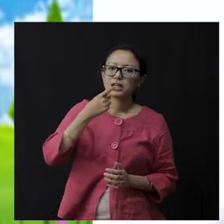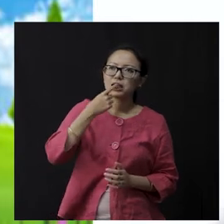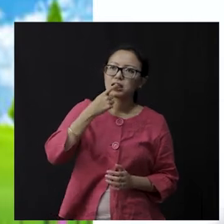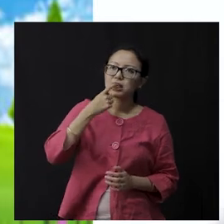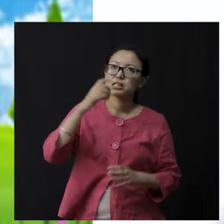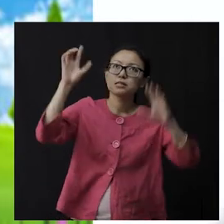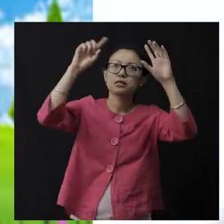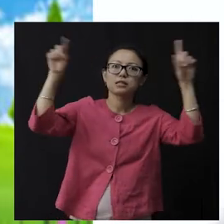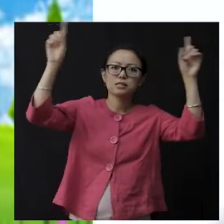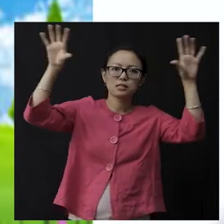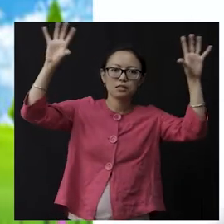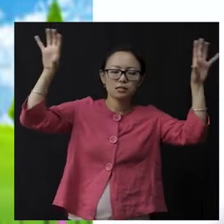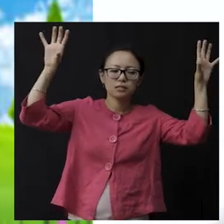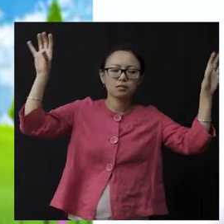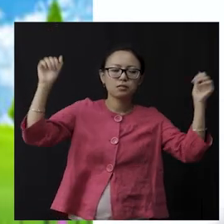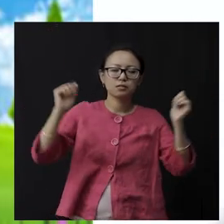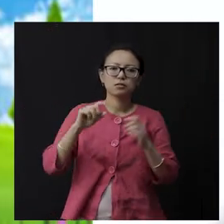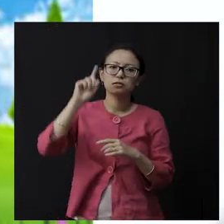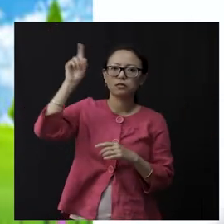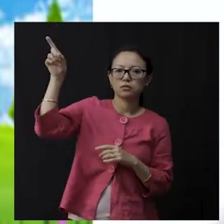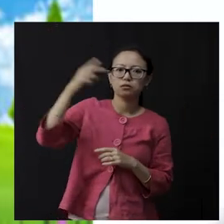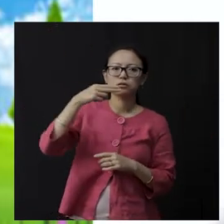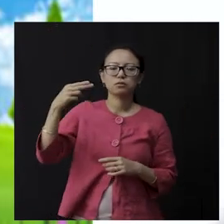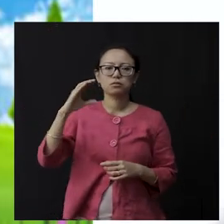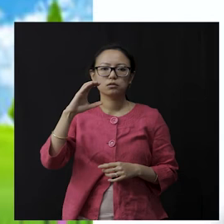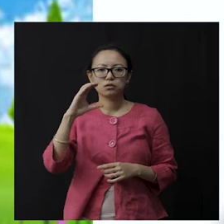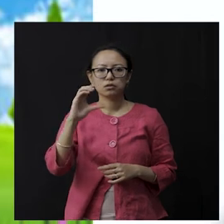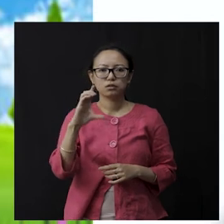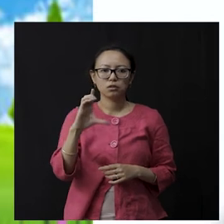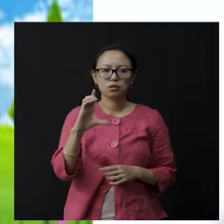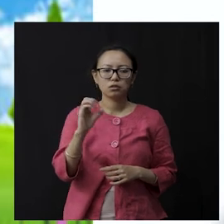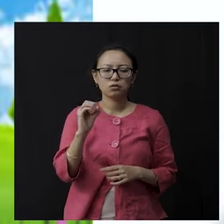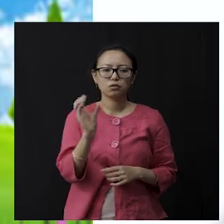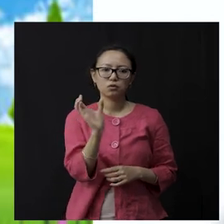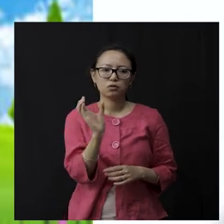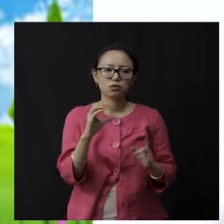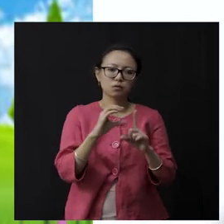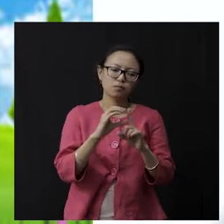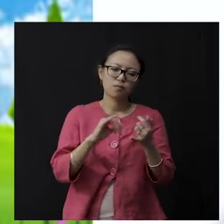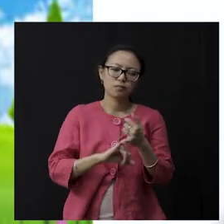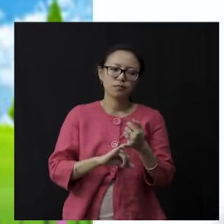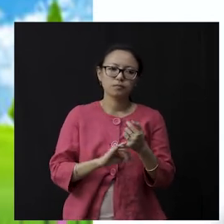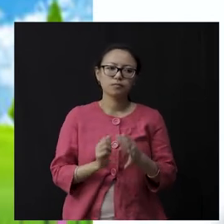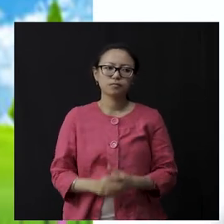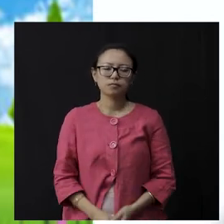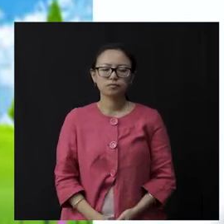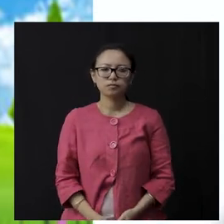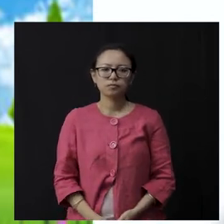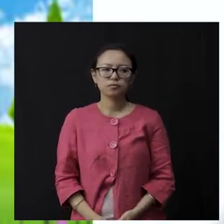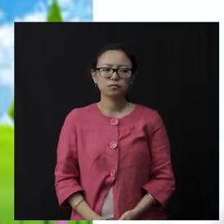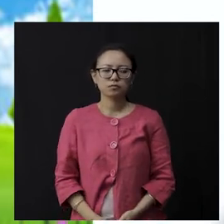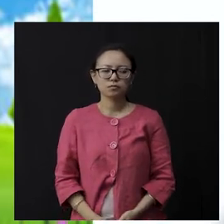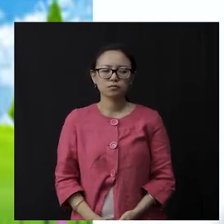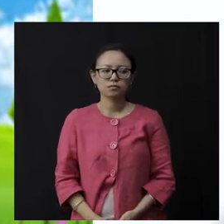those white fluffy cotton things that you in the sky, that you see in the sky, they're known as clouds.